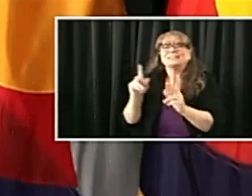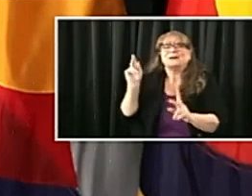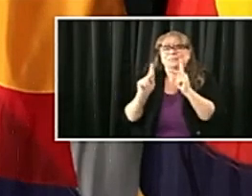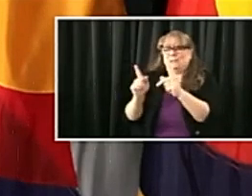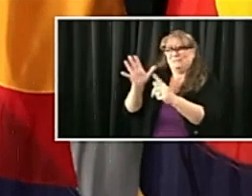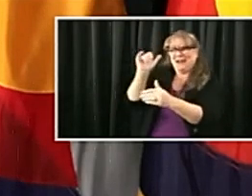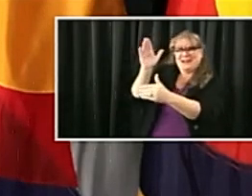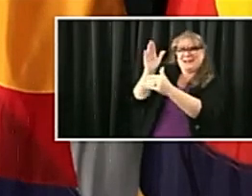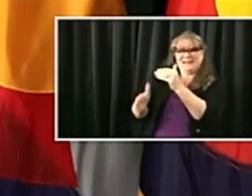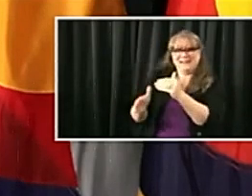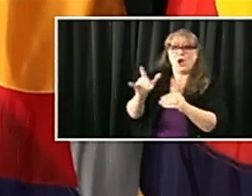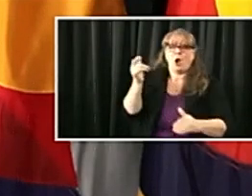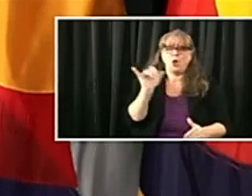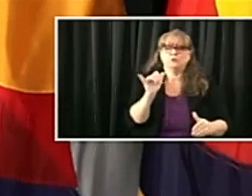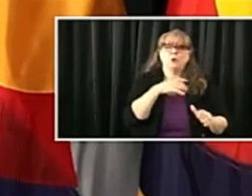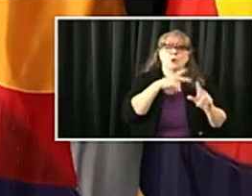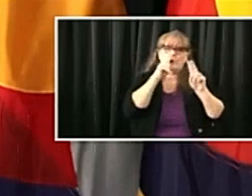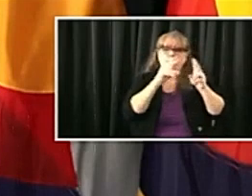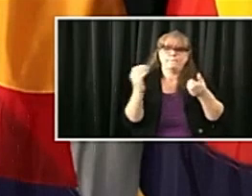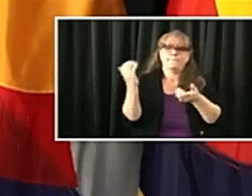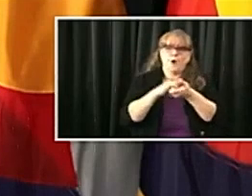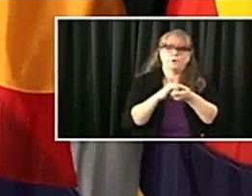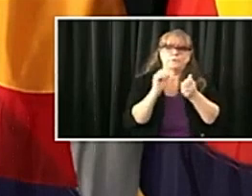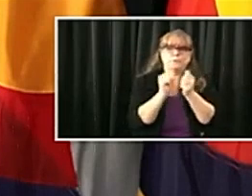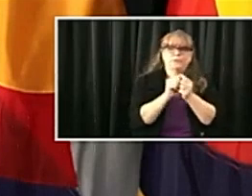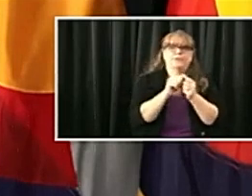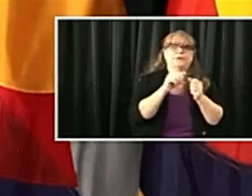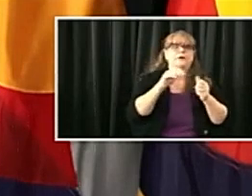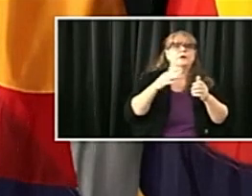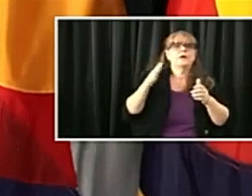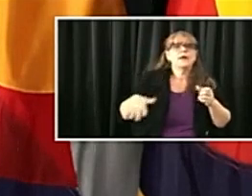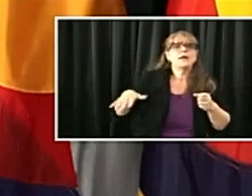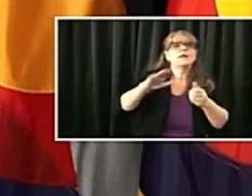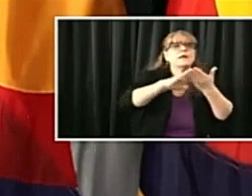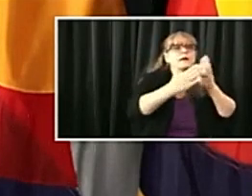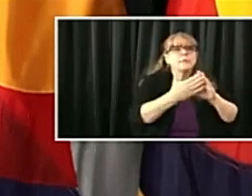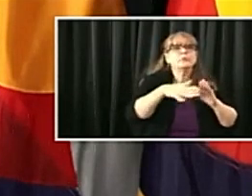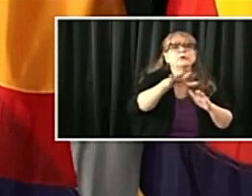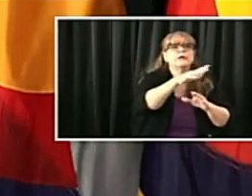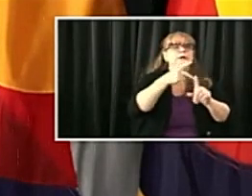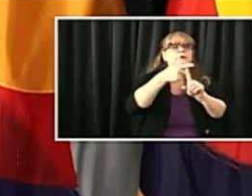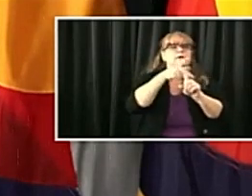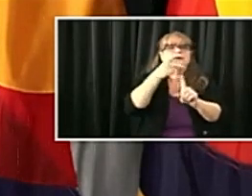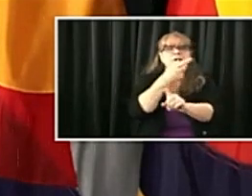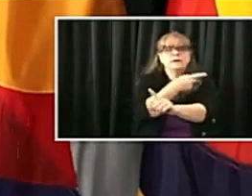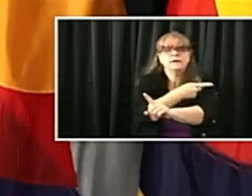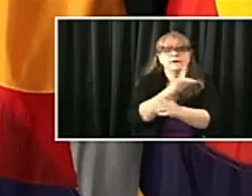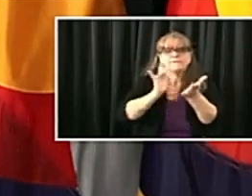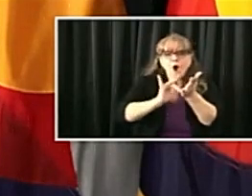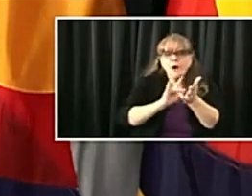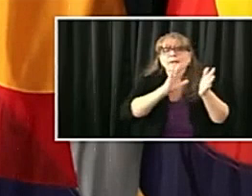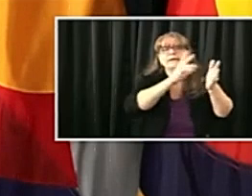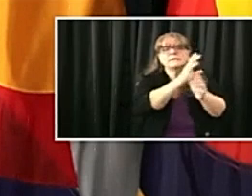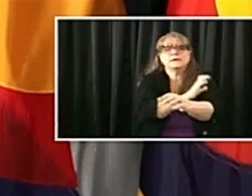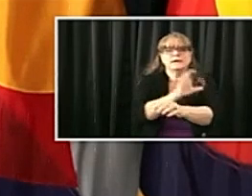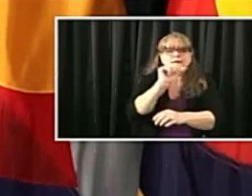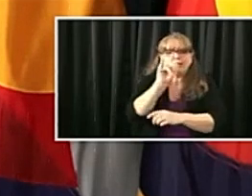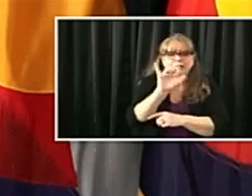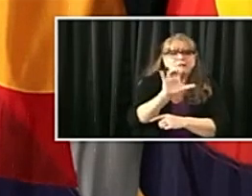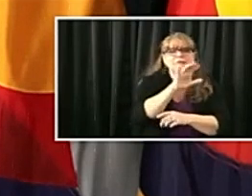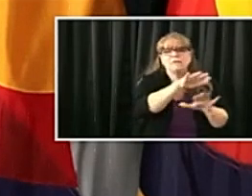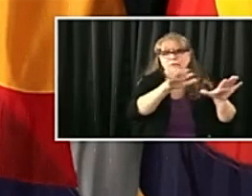clinics, and hospitals, and many other partners. We are also prioritized on equity, as you know, in